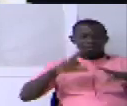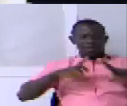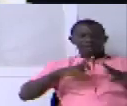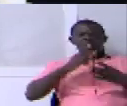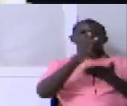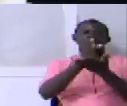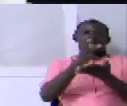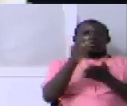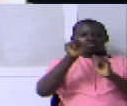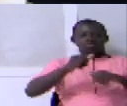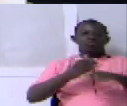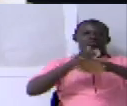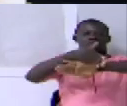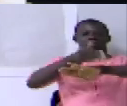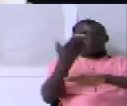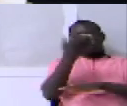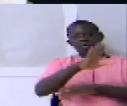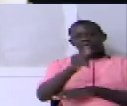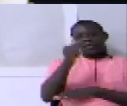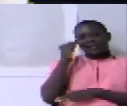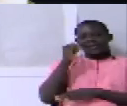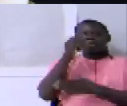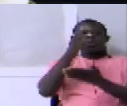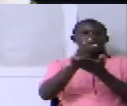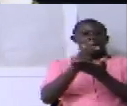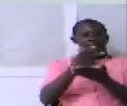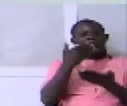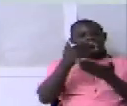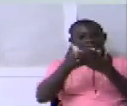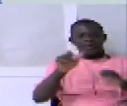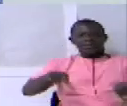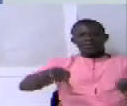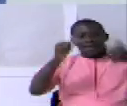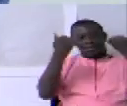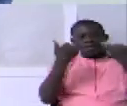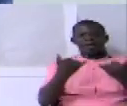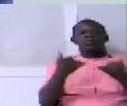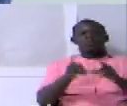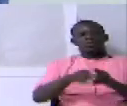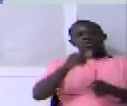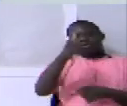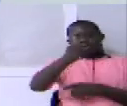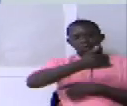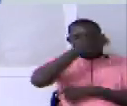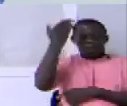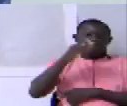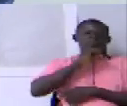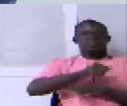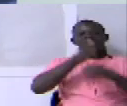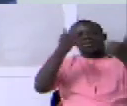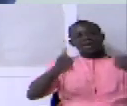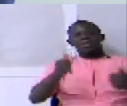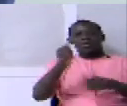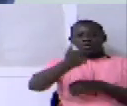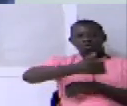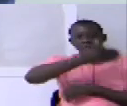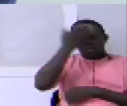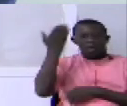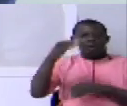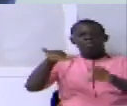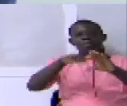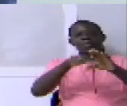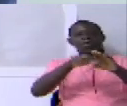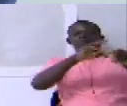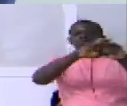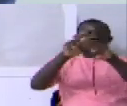from yesterday? If so, please proceed. Good morning, Mr. Chairman, commissioners, and members of the audience. May